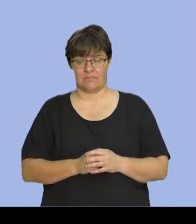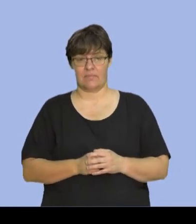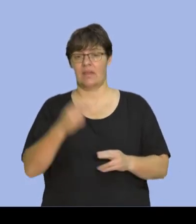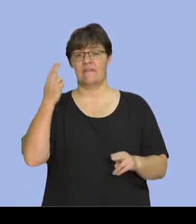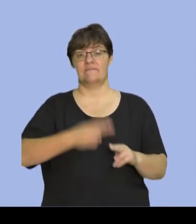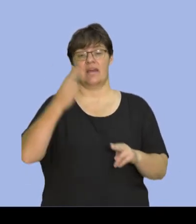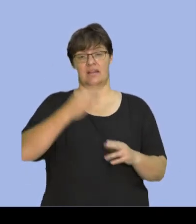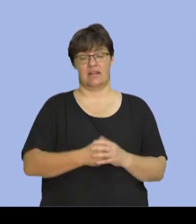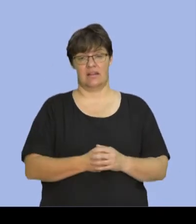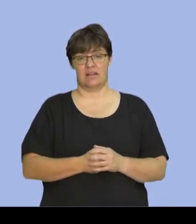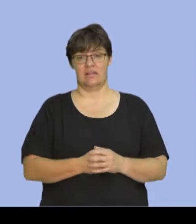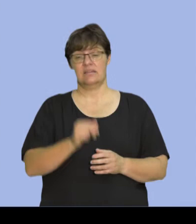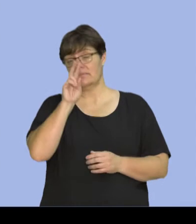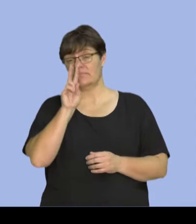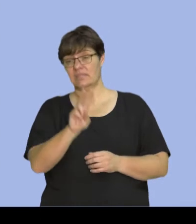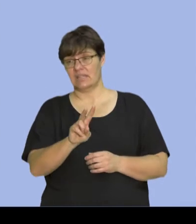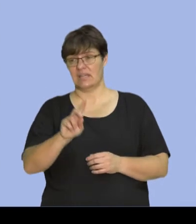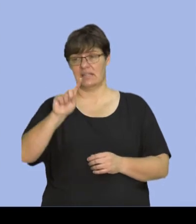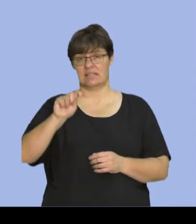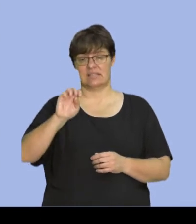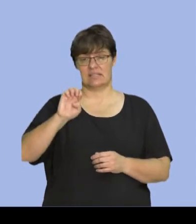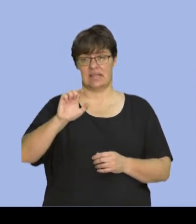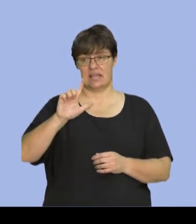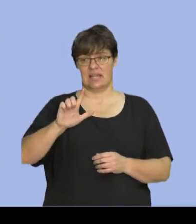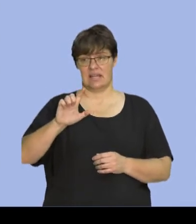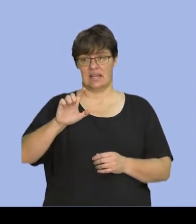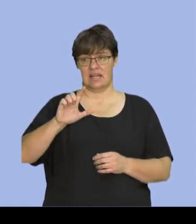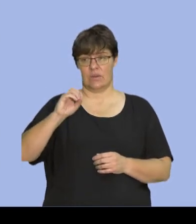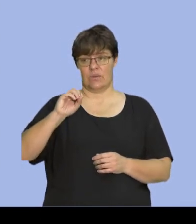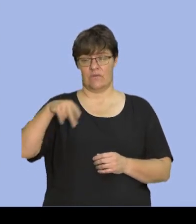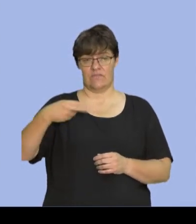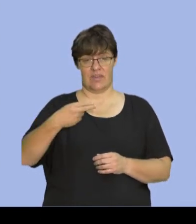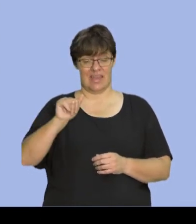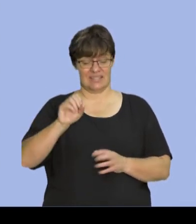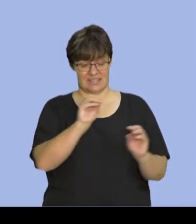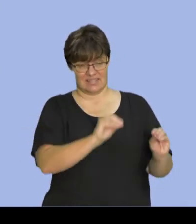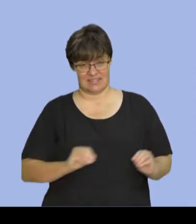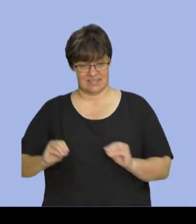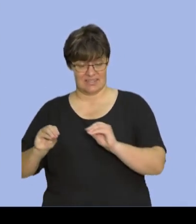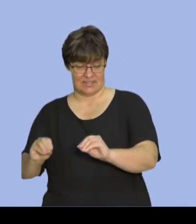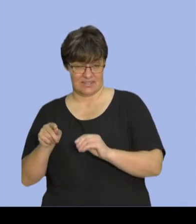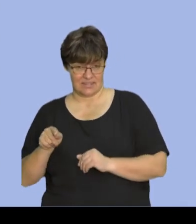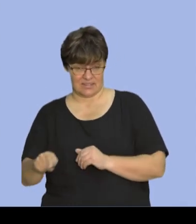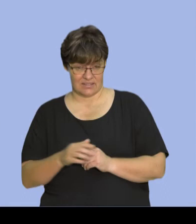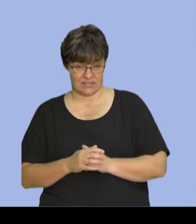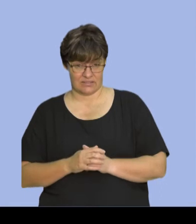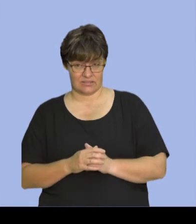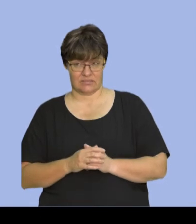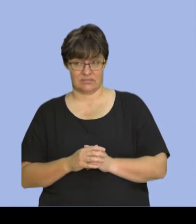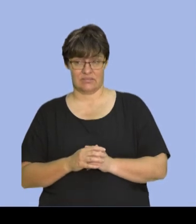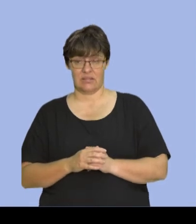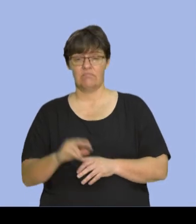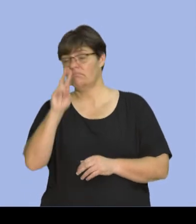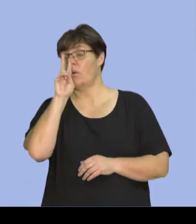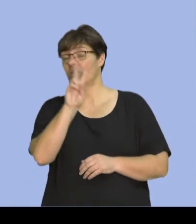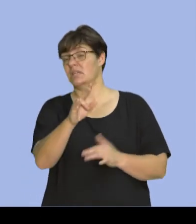Finally, we now see that these chromosomes have moved into the next phase, which is called the telophase, where we